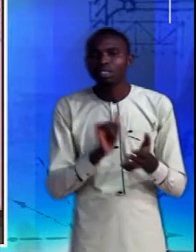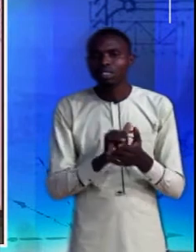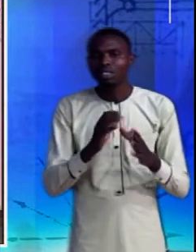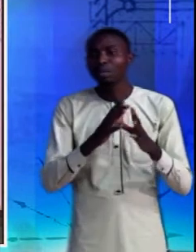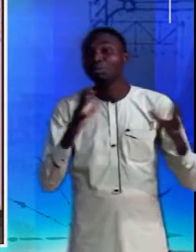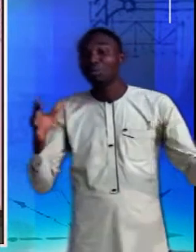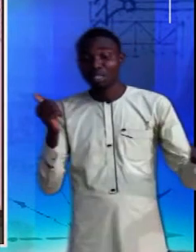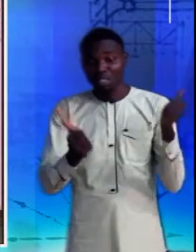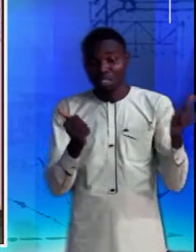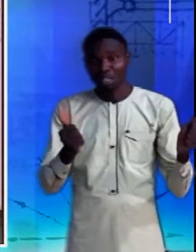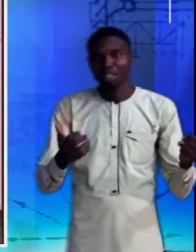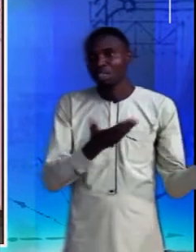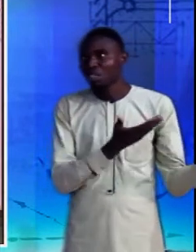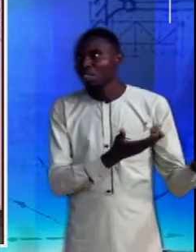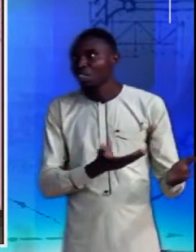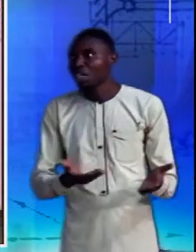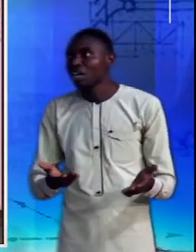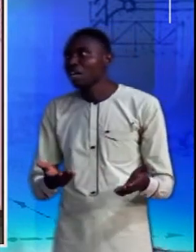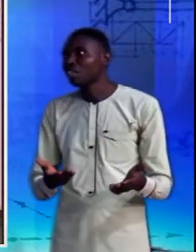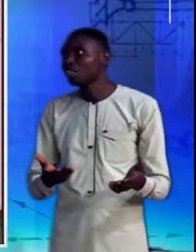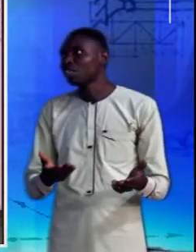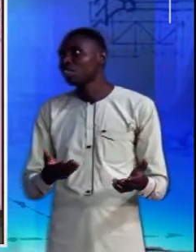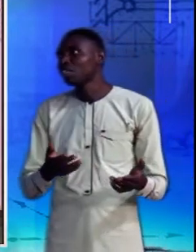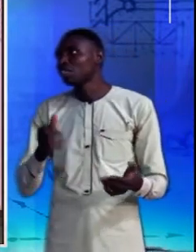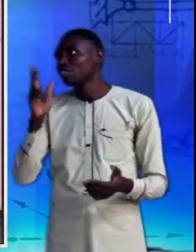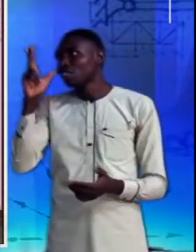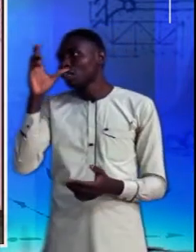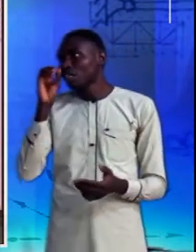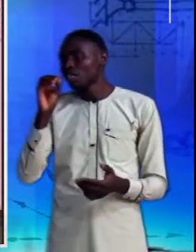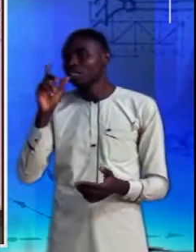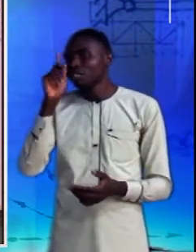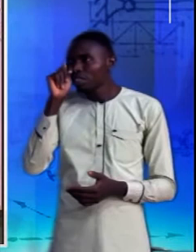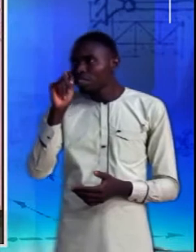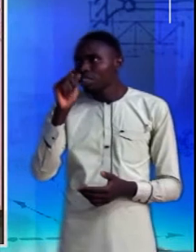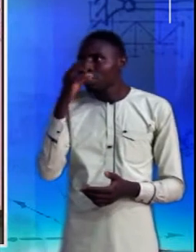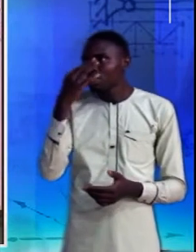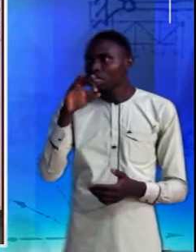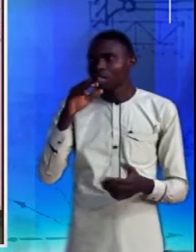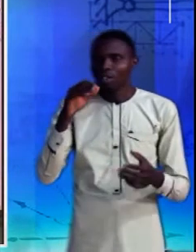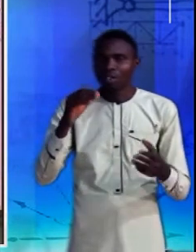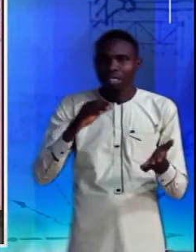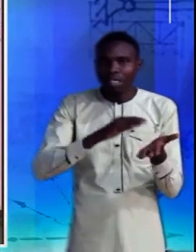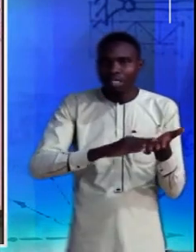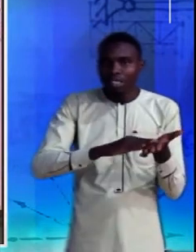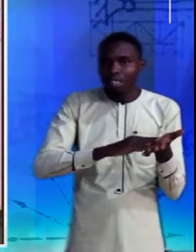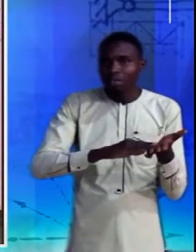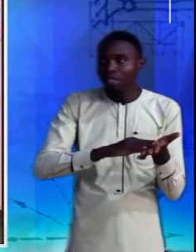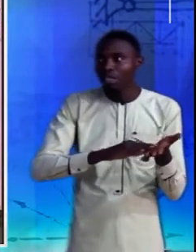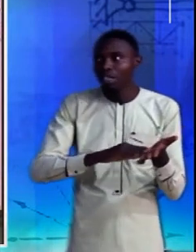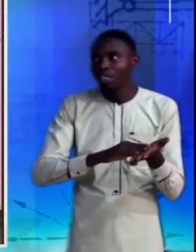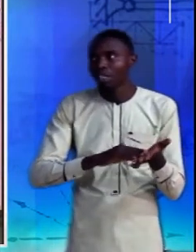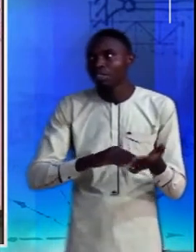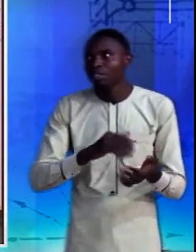break. We are considering that we are starting our class, our normal class, starting at 8